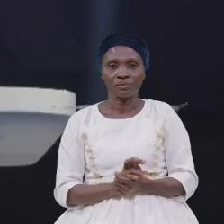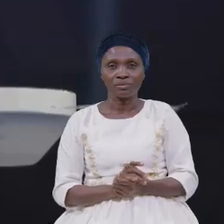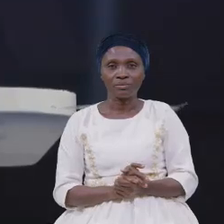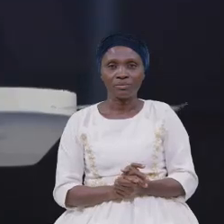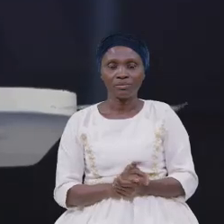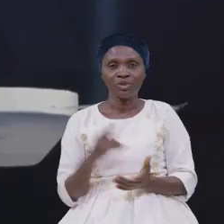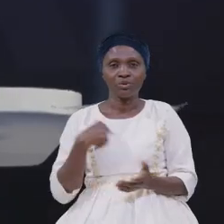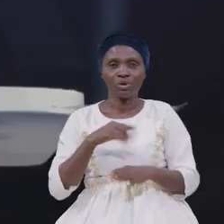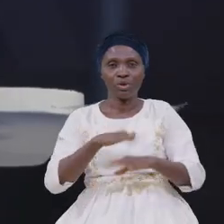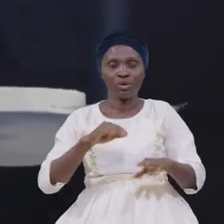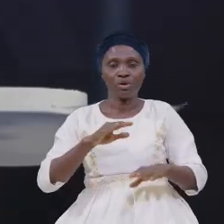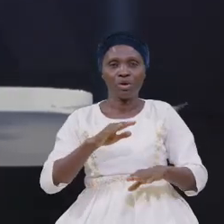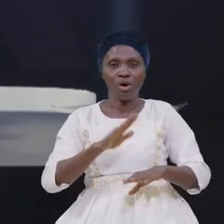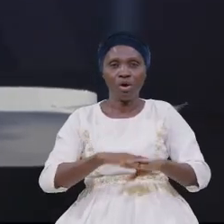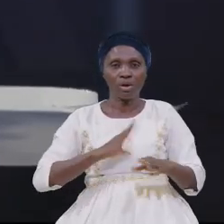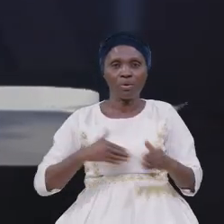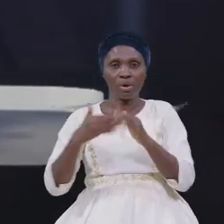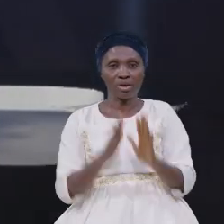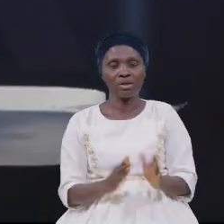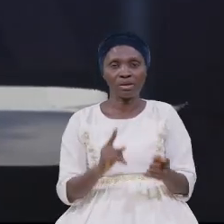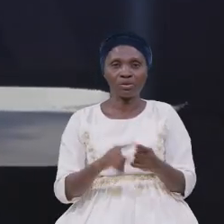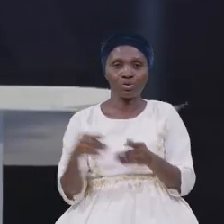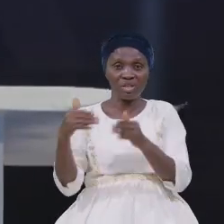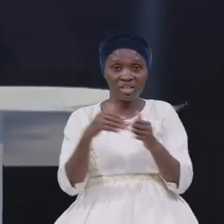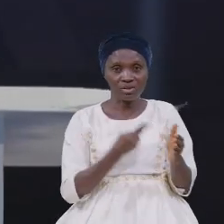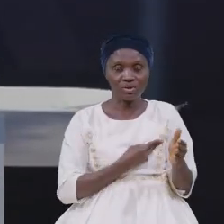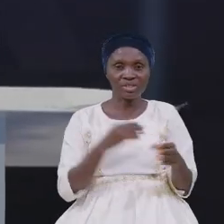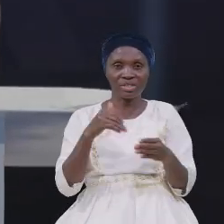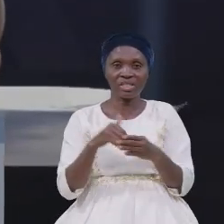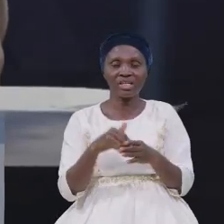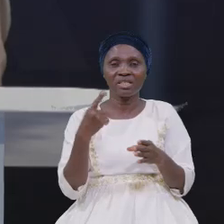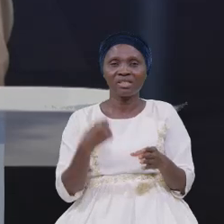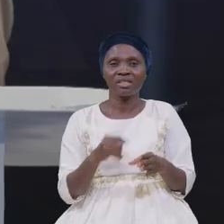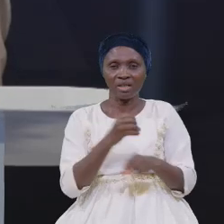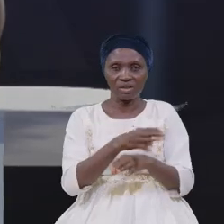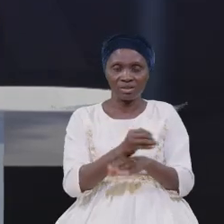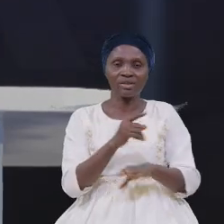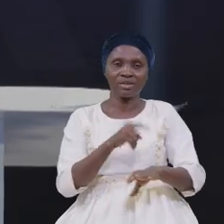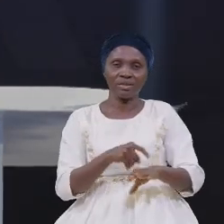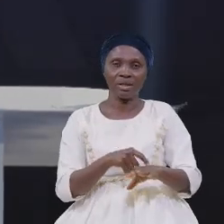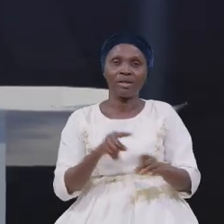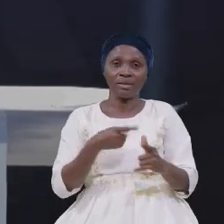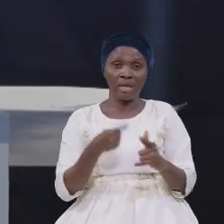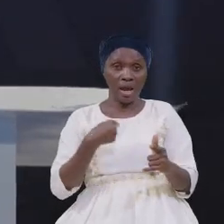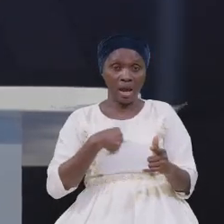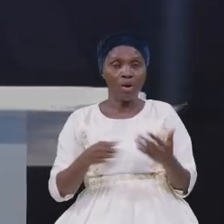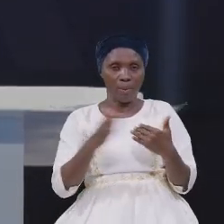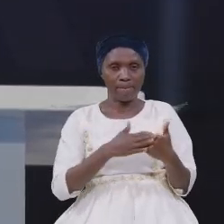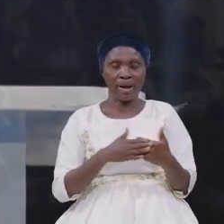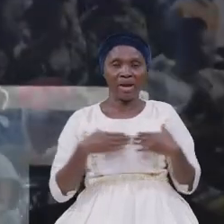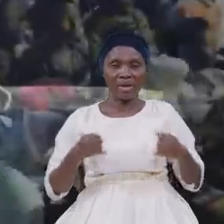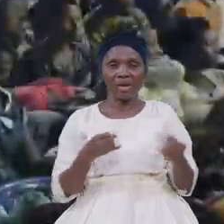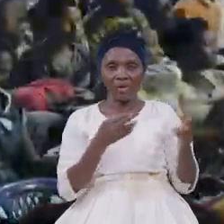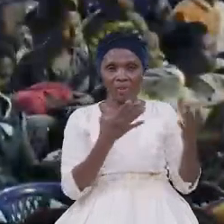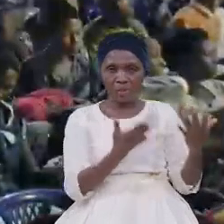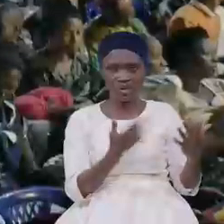this counseling. And then after that, I'll come back. Healing is ready waiting for you.